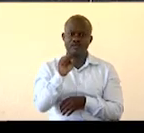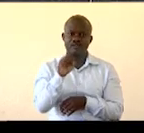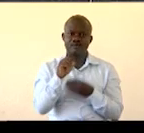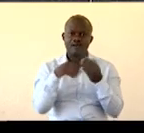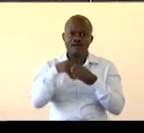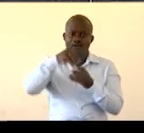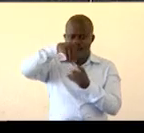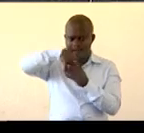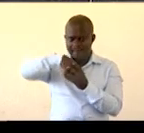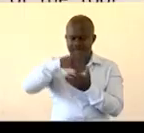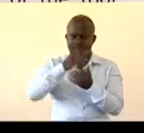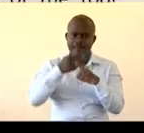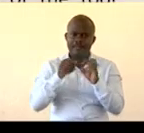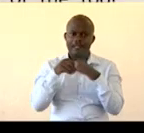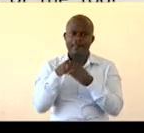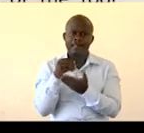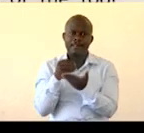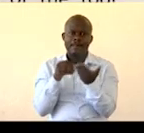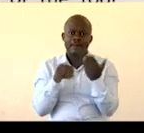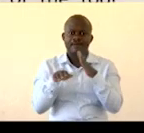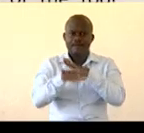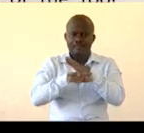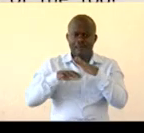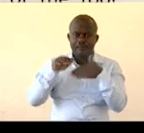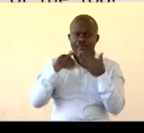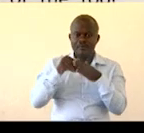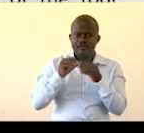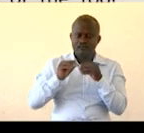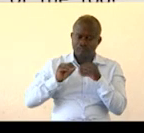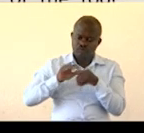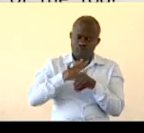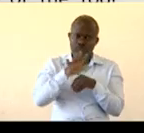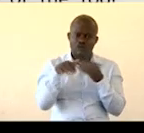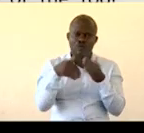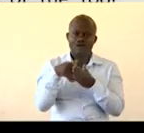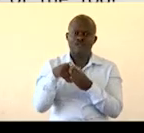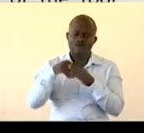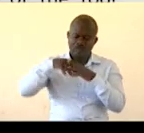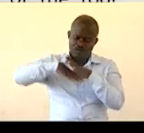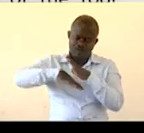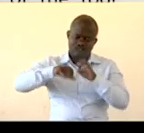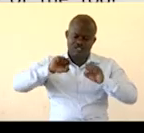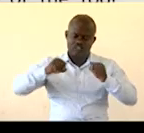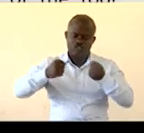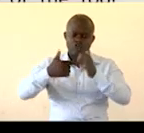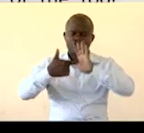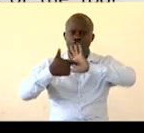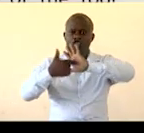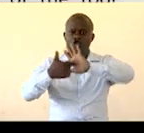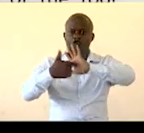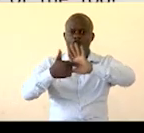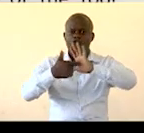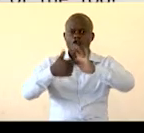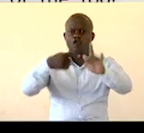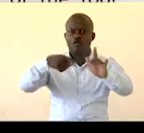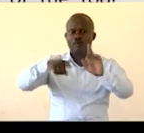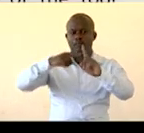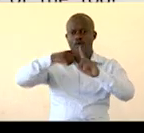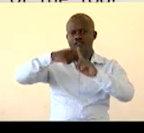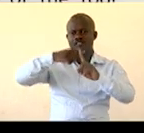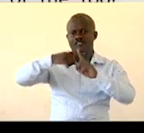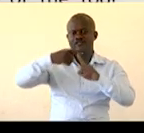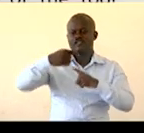of plants, the primary root and certain other portions of the root system show positive